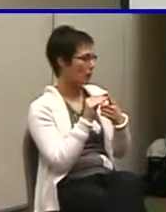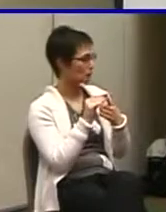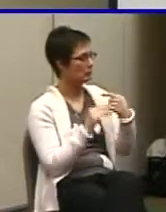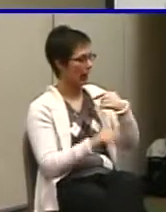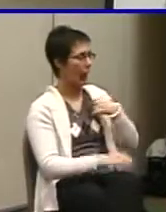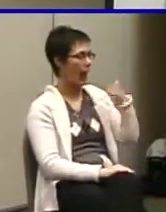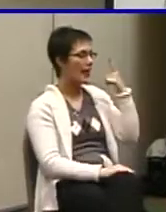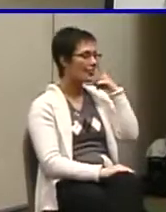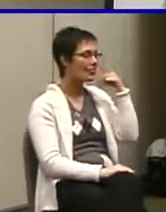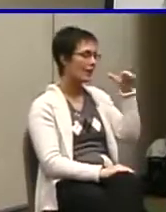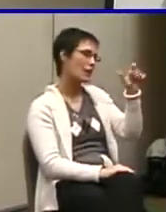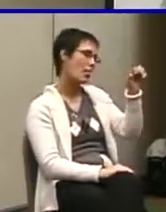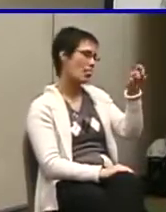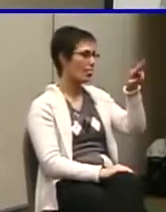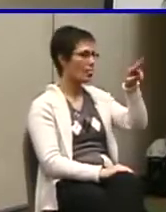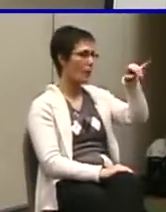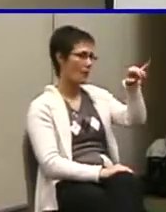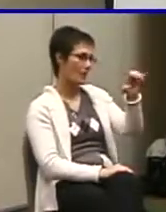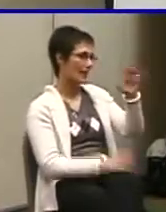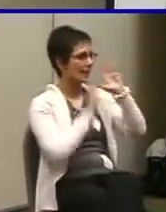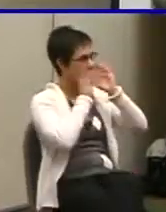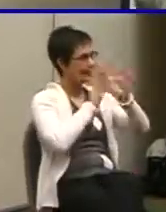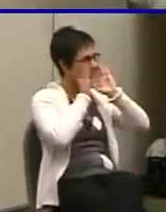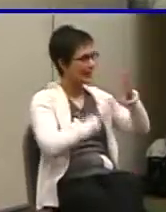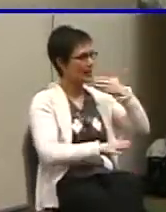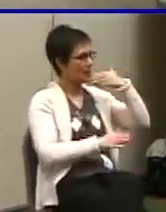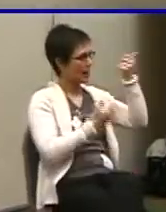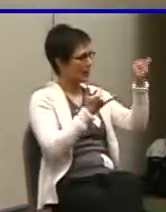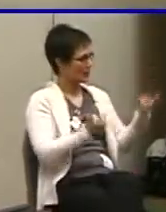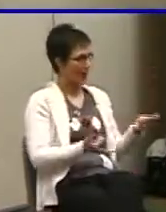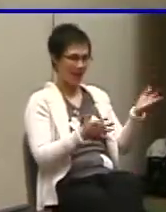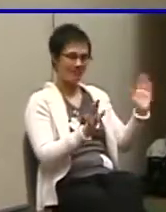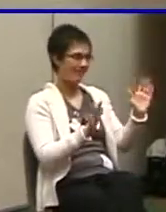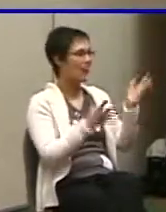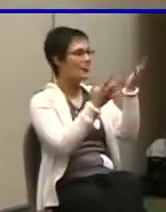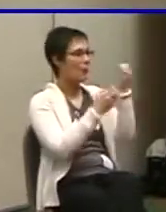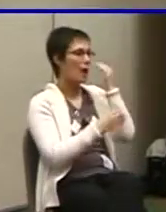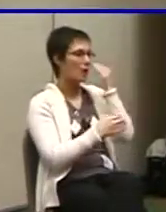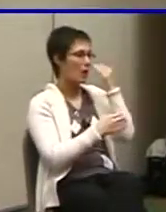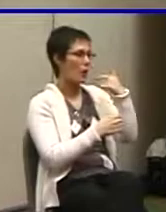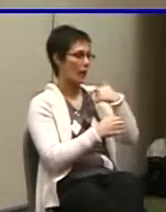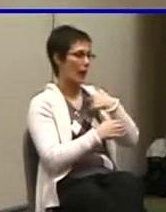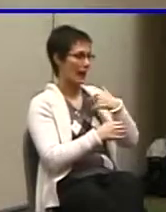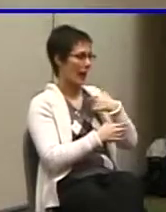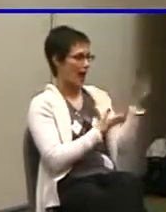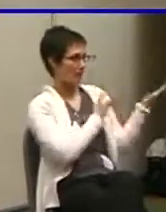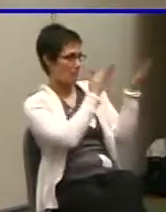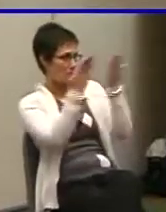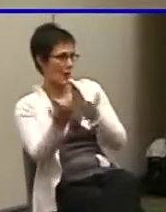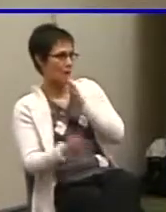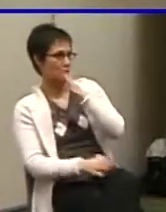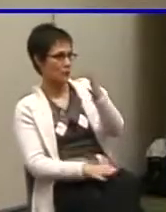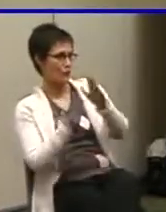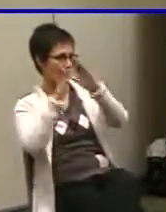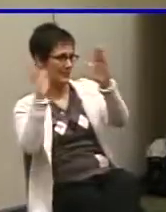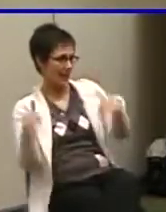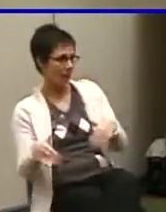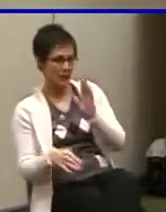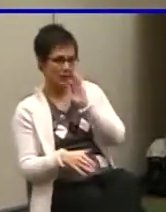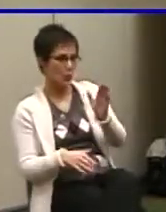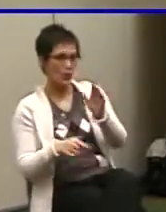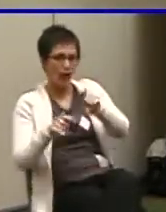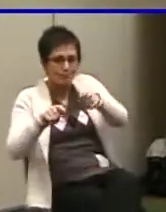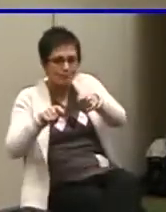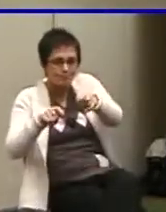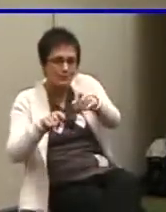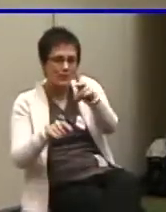is attending better now. All right? They want to know, can I take her to grandma, to grandma's house and not have her take apart the